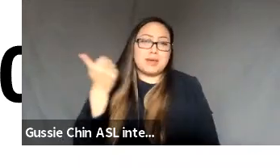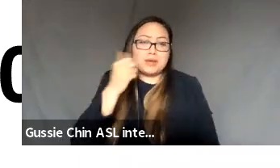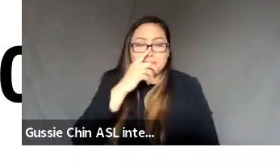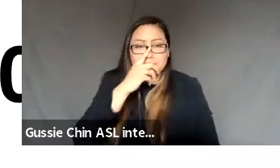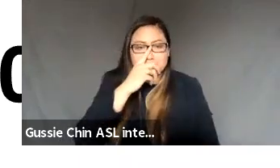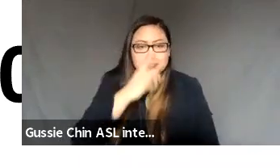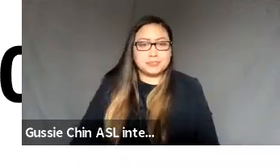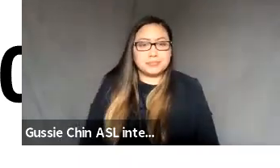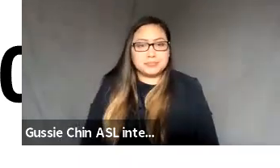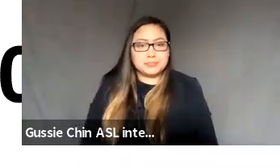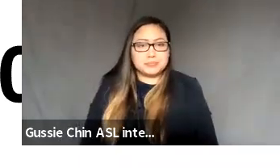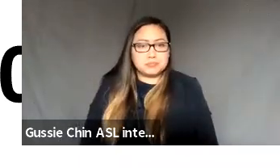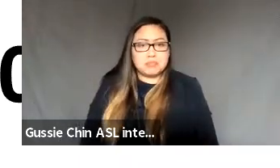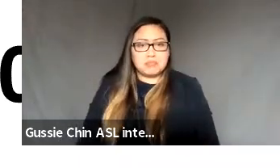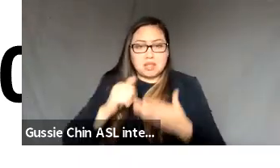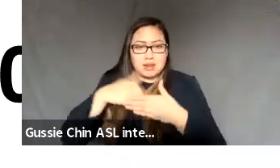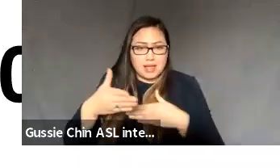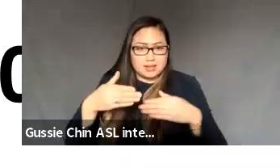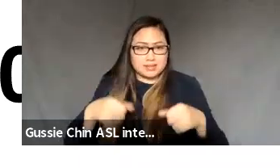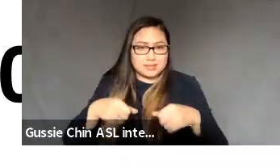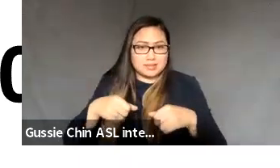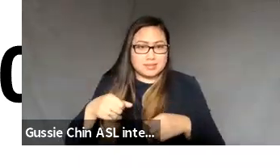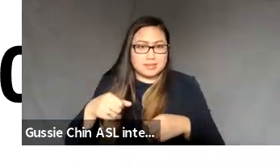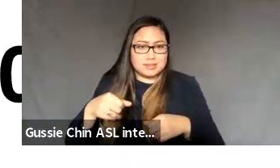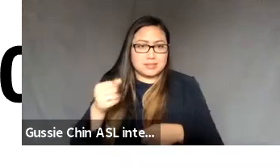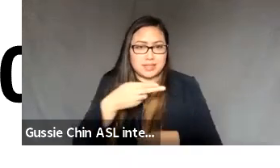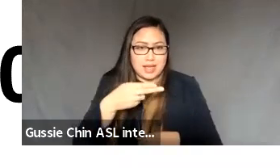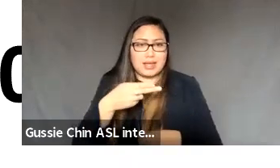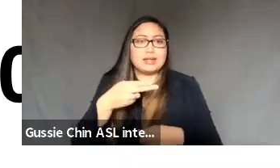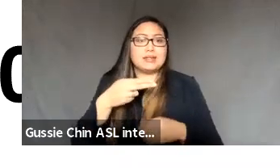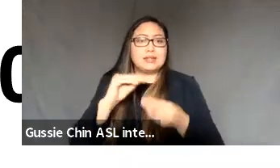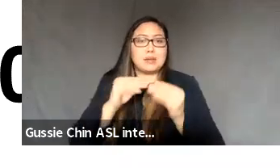Okay, so let's move on to the next slide, slide number 20.